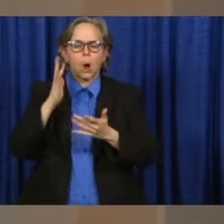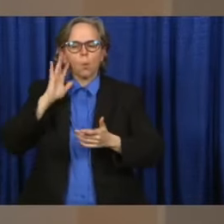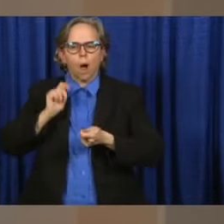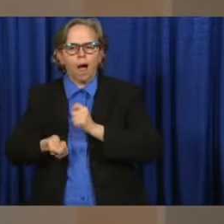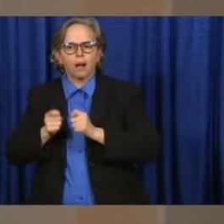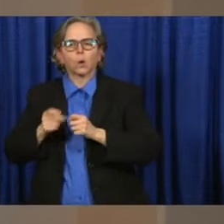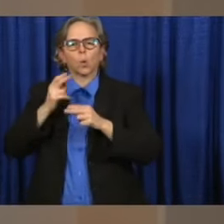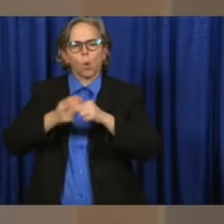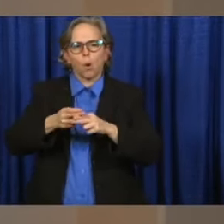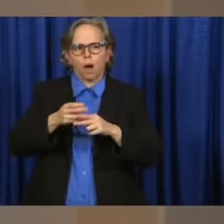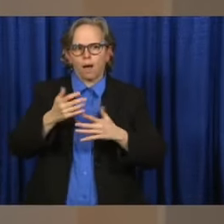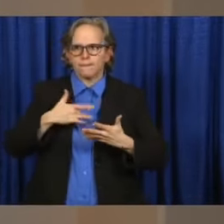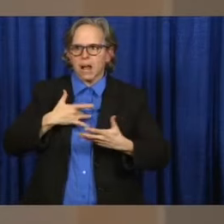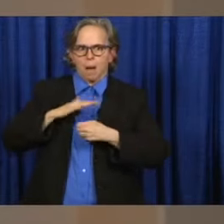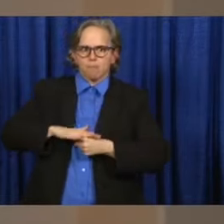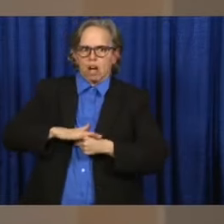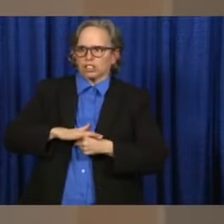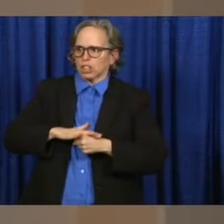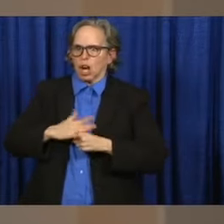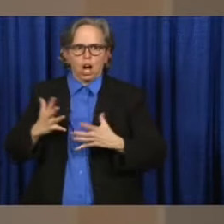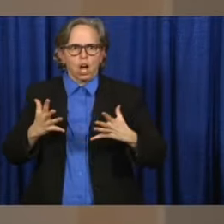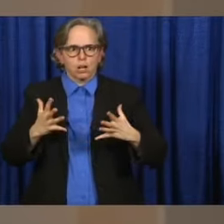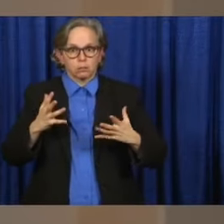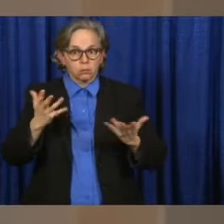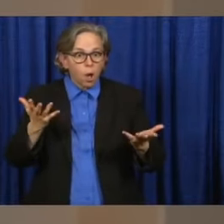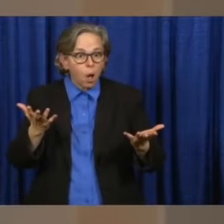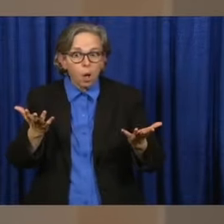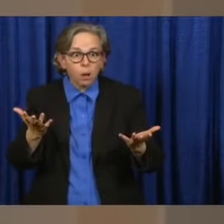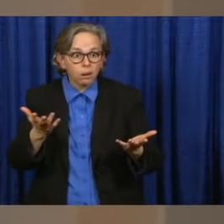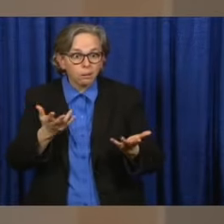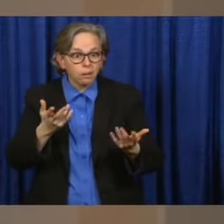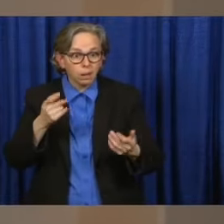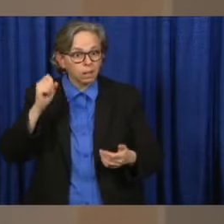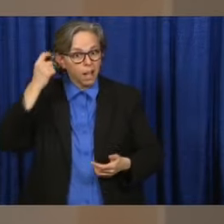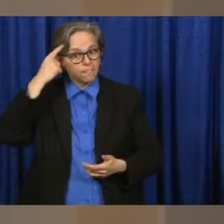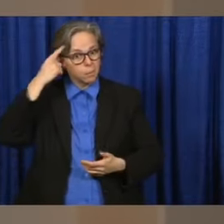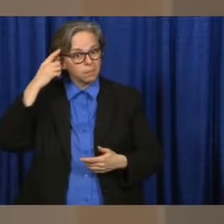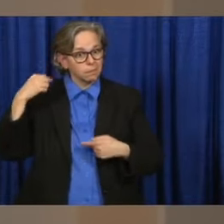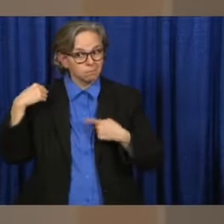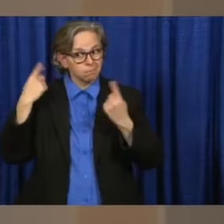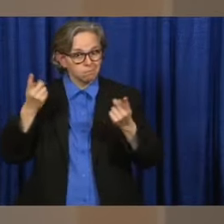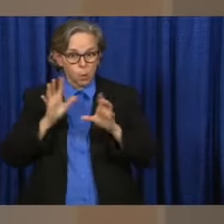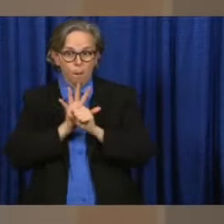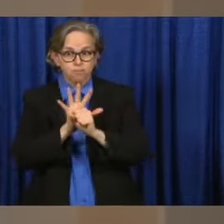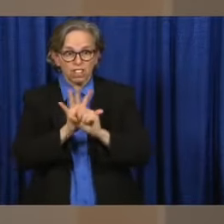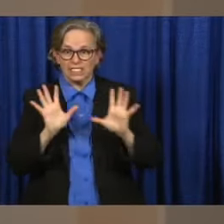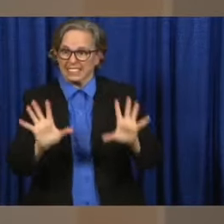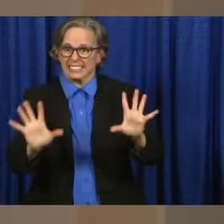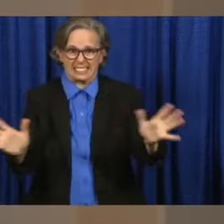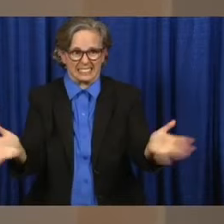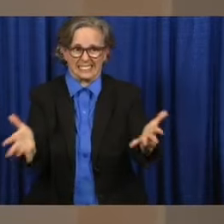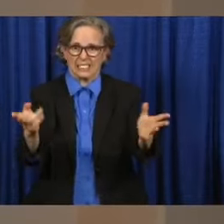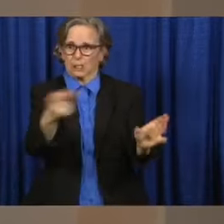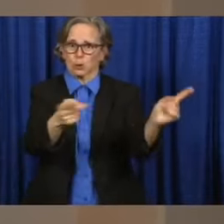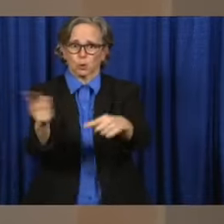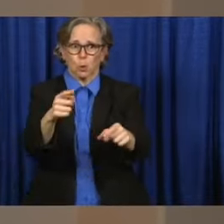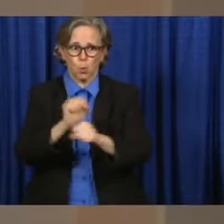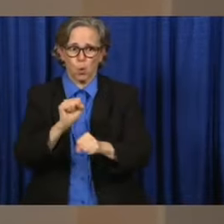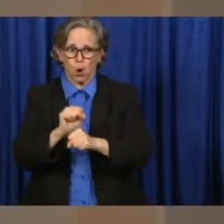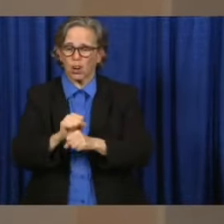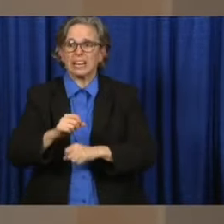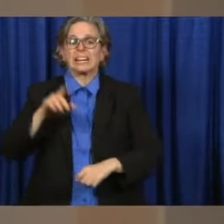marketplace, albeit government-created pressure through the nature of how the unemployment system and what the federal government is putting in